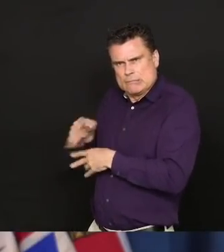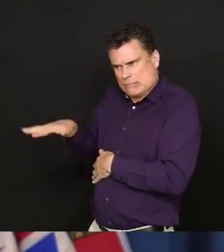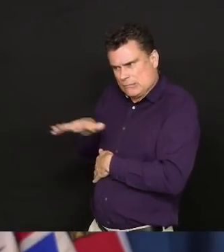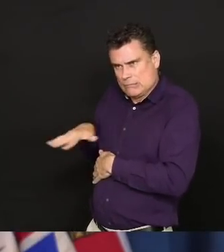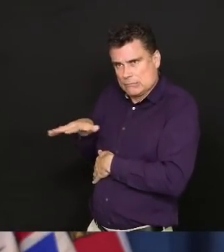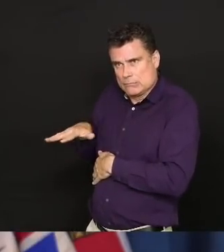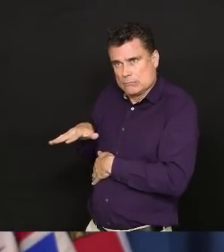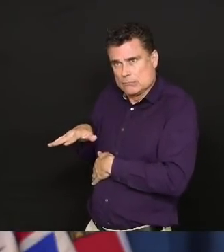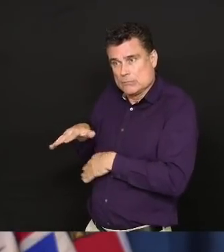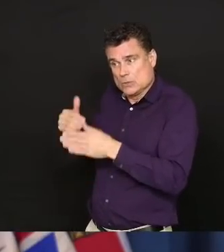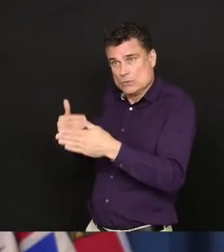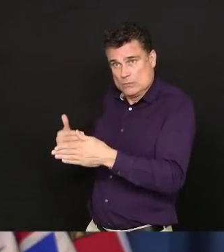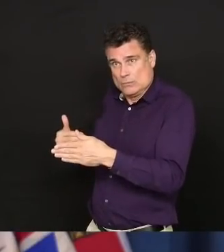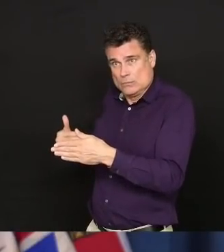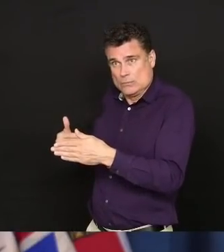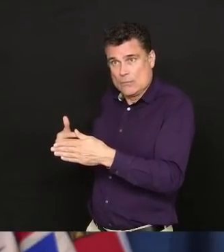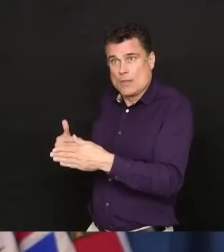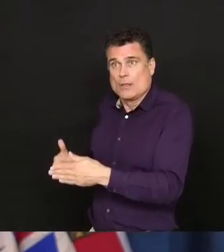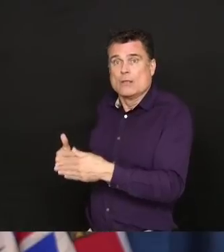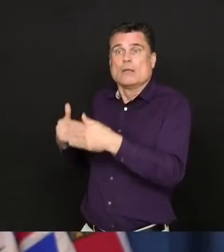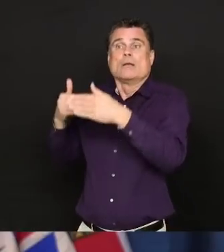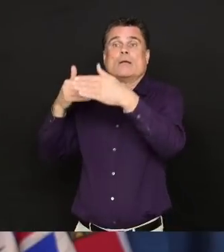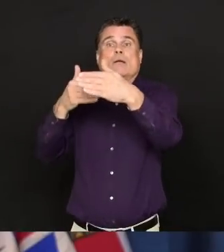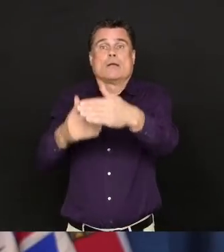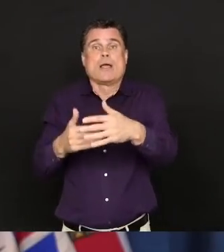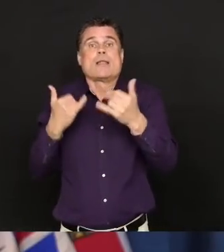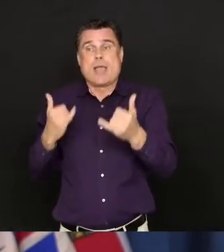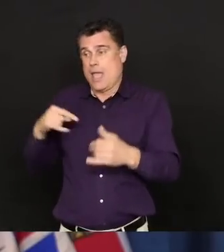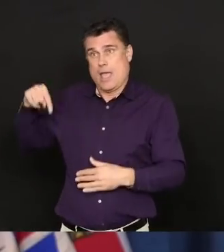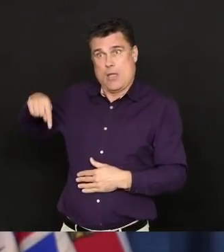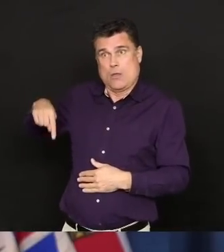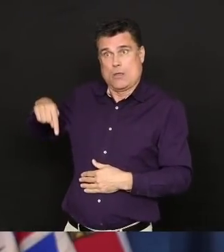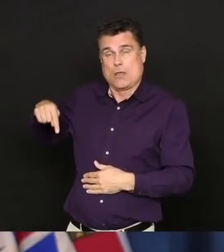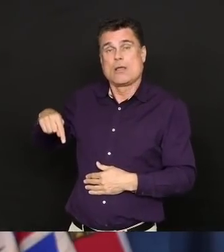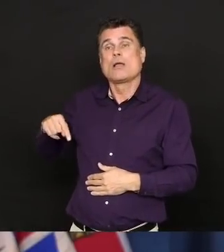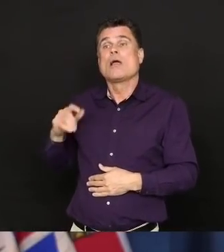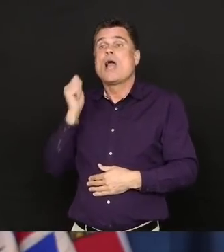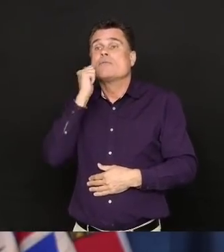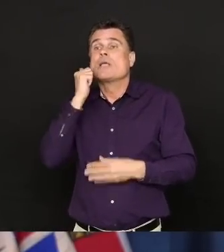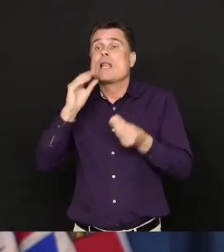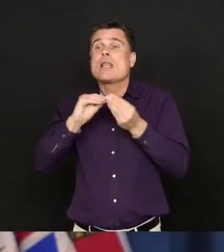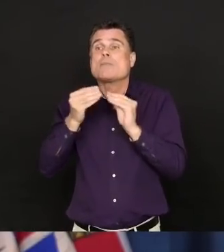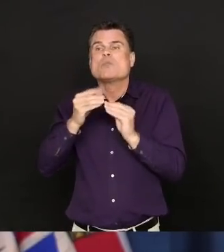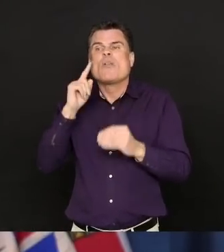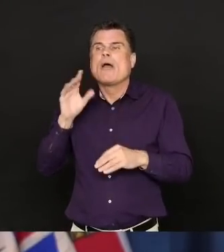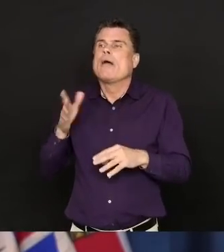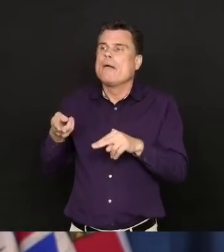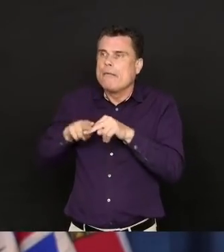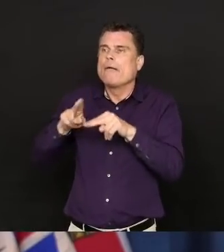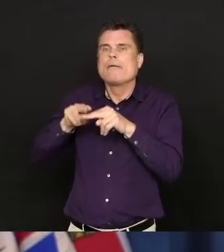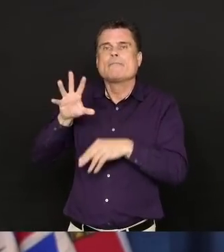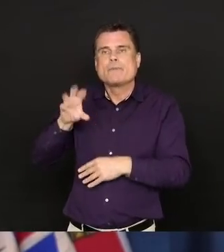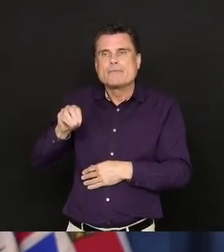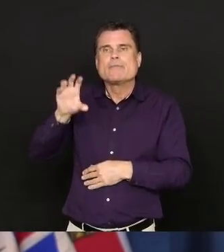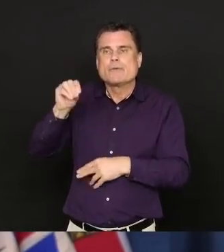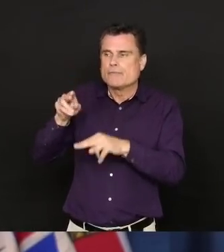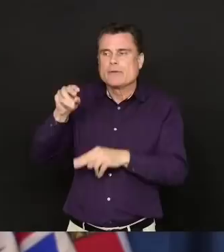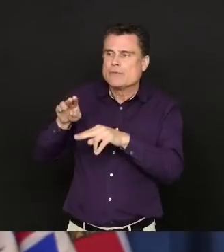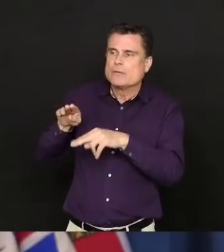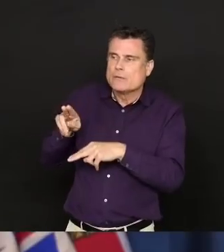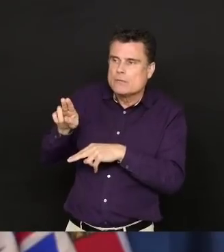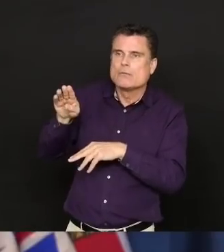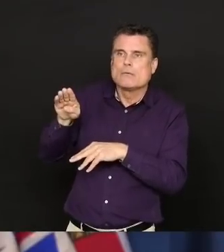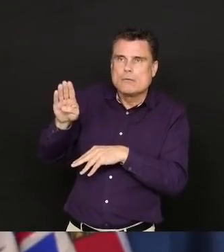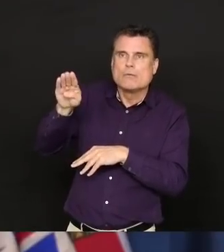who are positive for this disease, and a number of them who need healthcare. This next 2 weeks is our